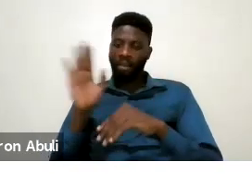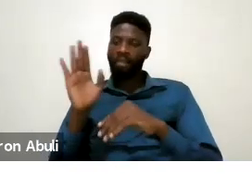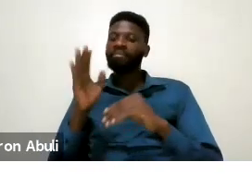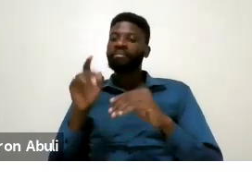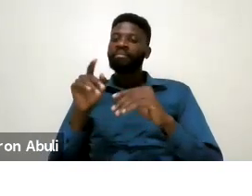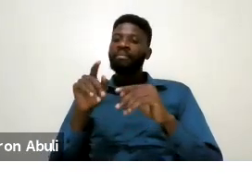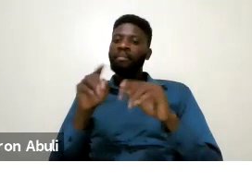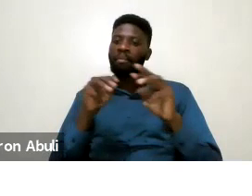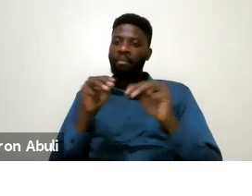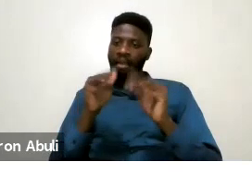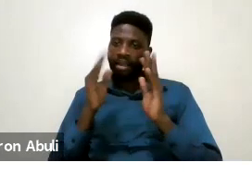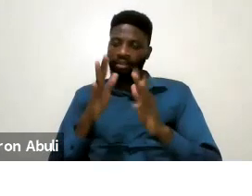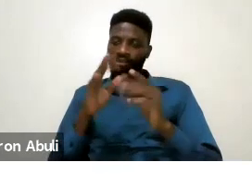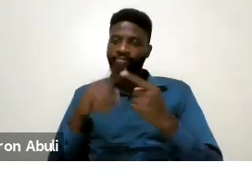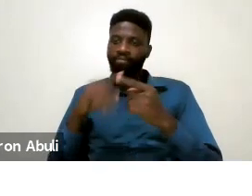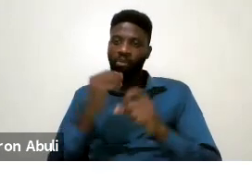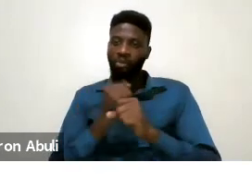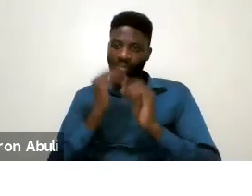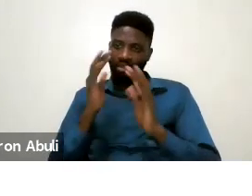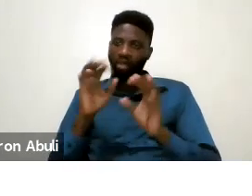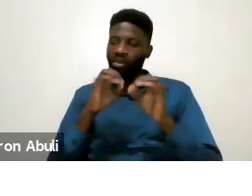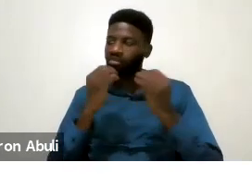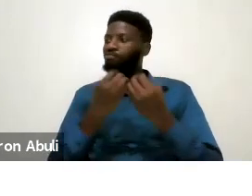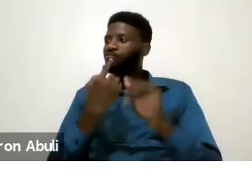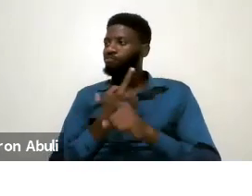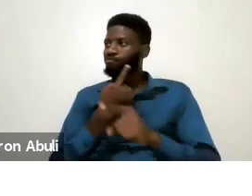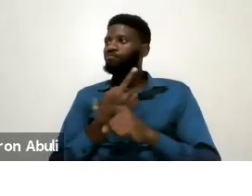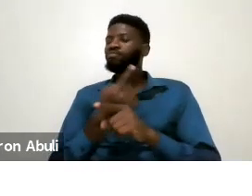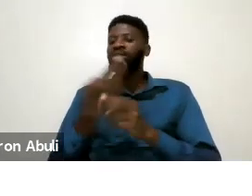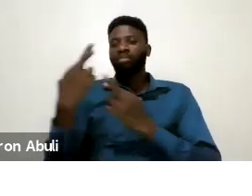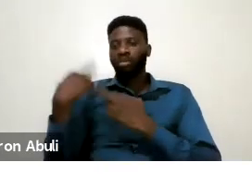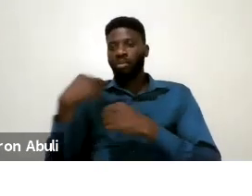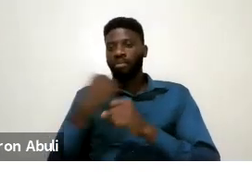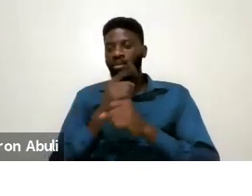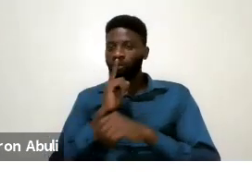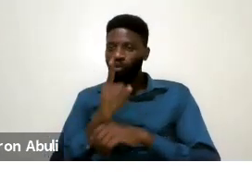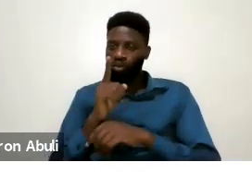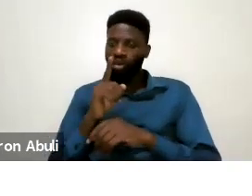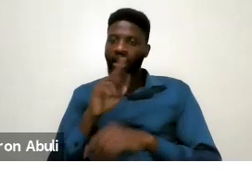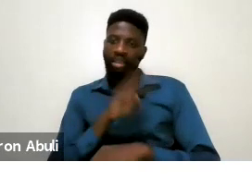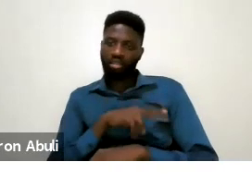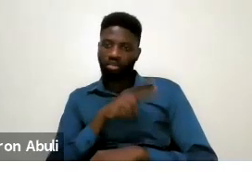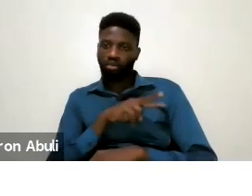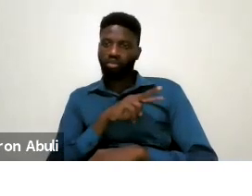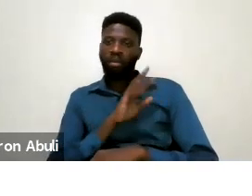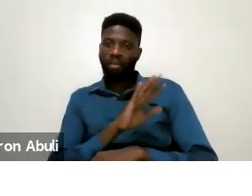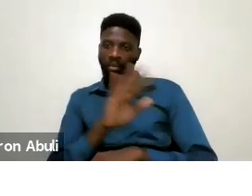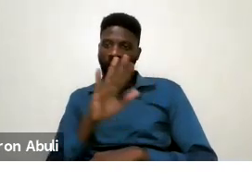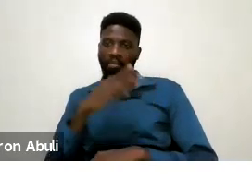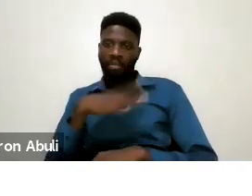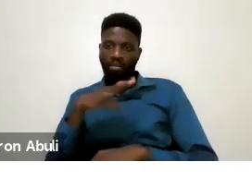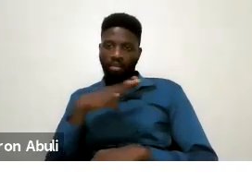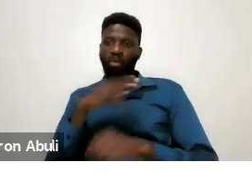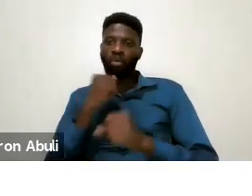organizations, that responsibility to ensure that they're improving attitudes of people that they are working with. Your attitude at work